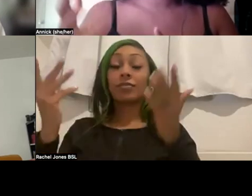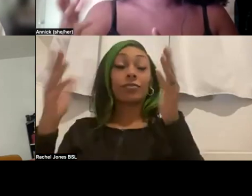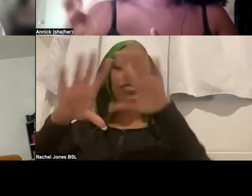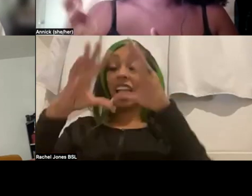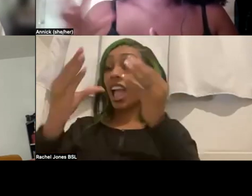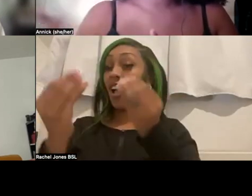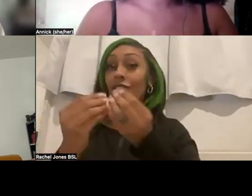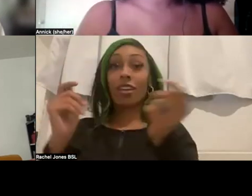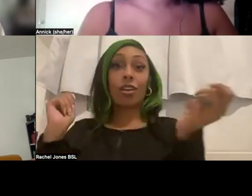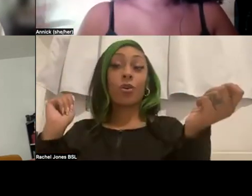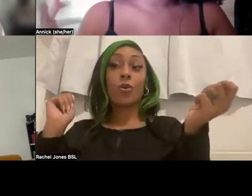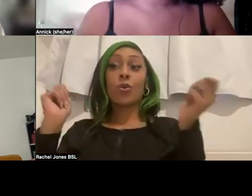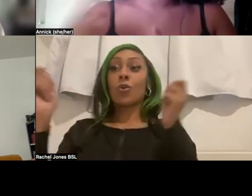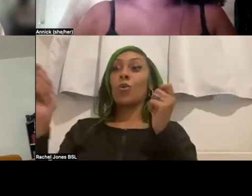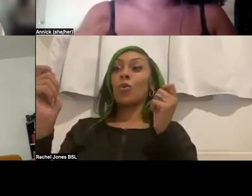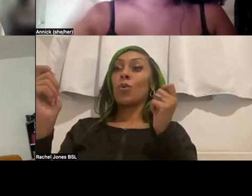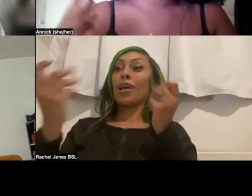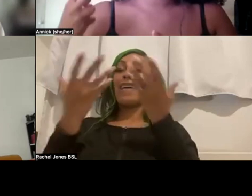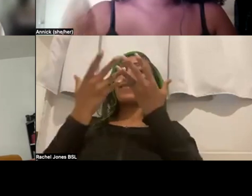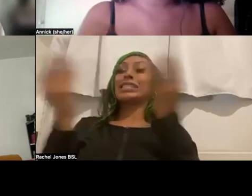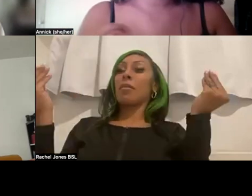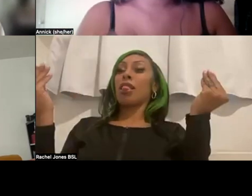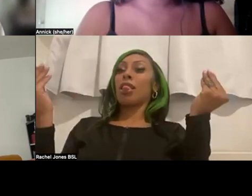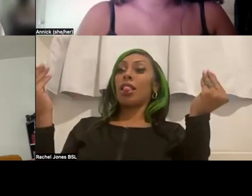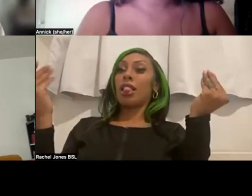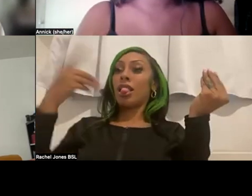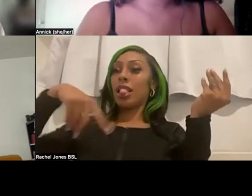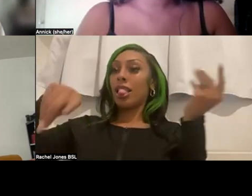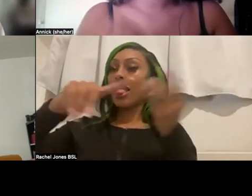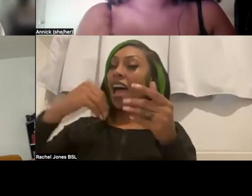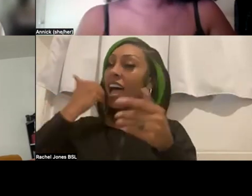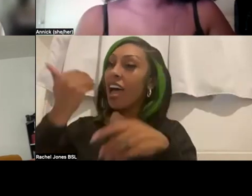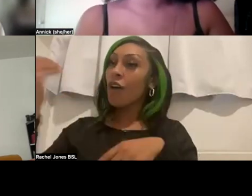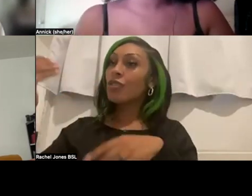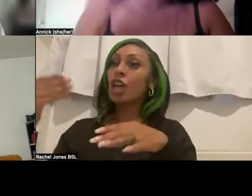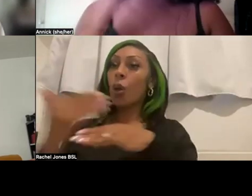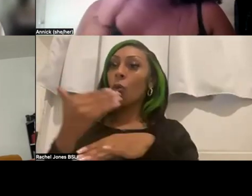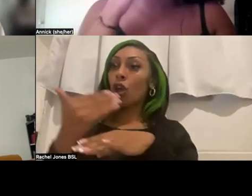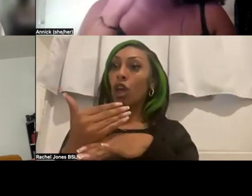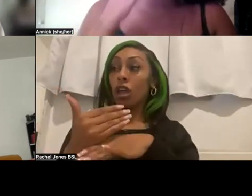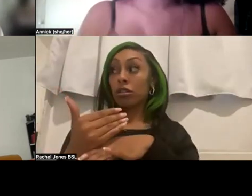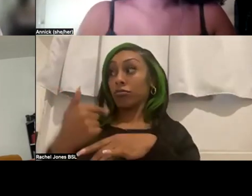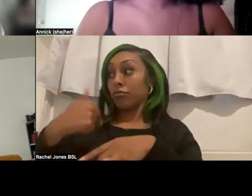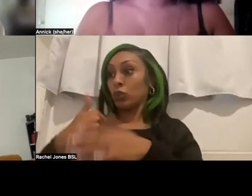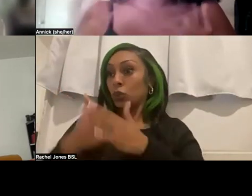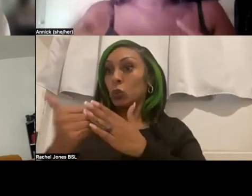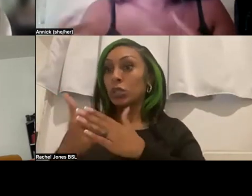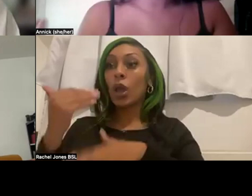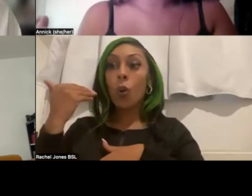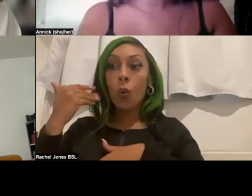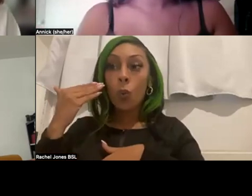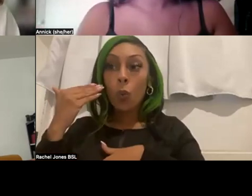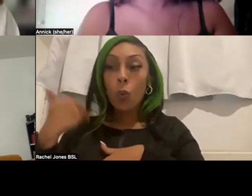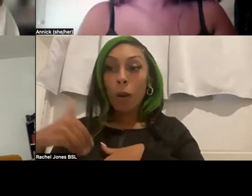a complete invisibilization of the everyday work of often women of color,